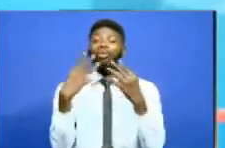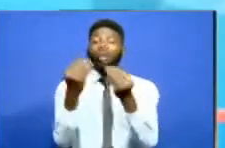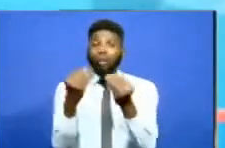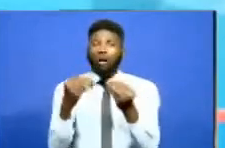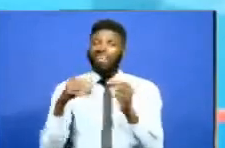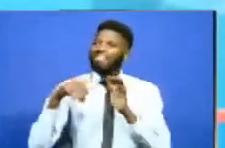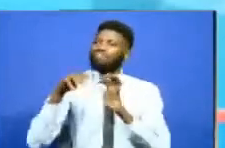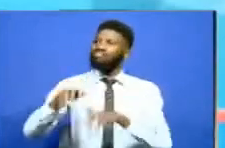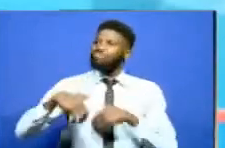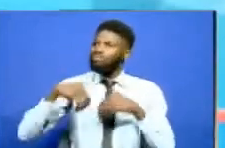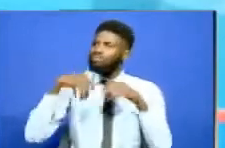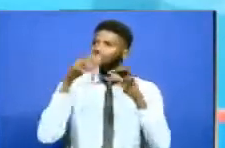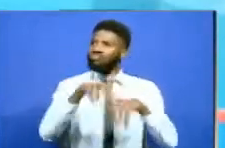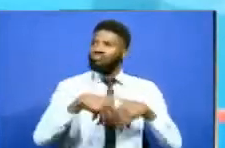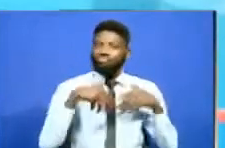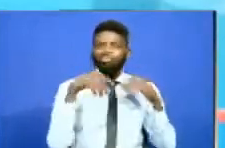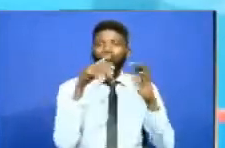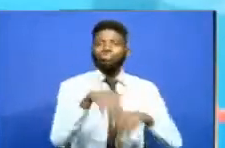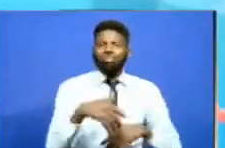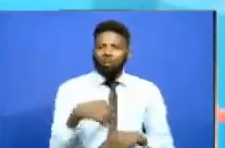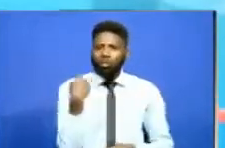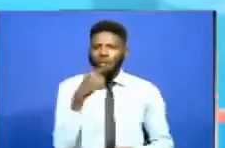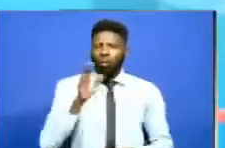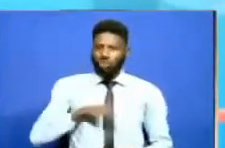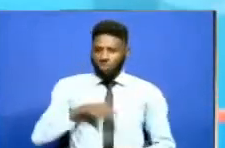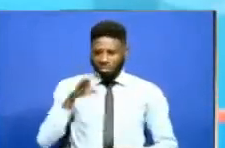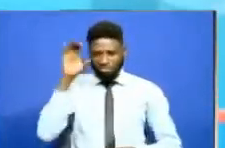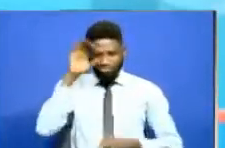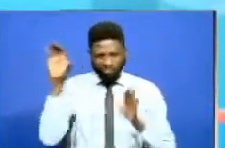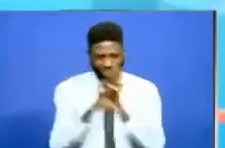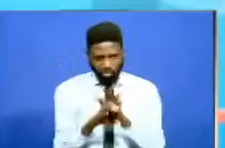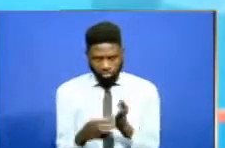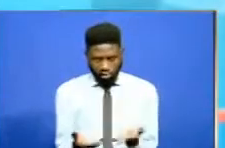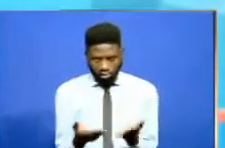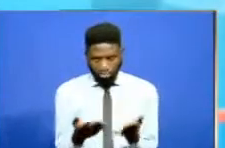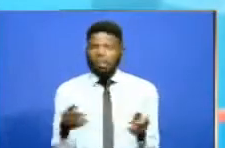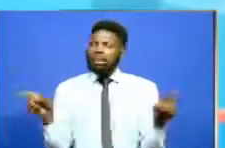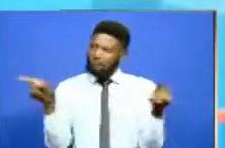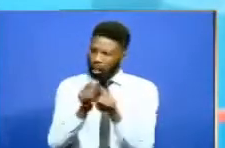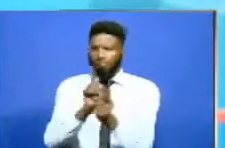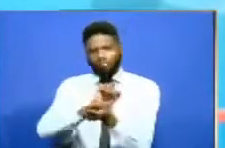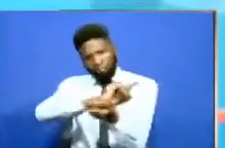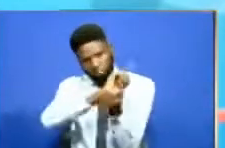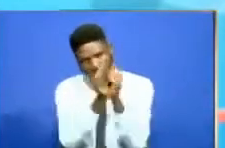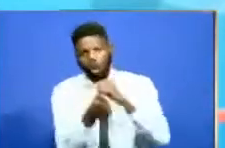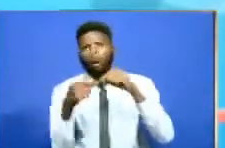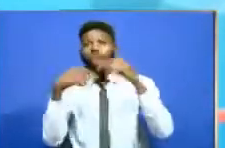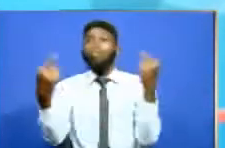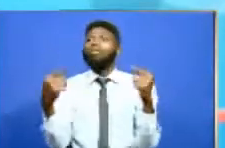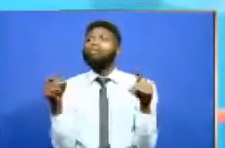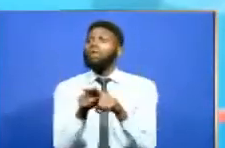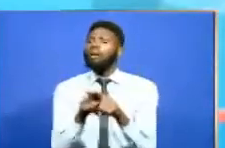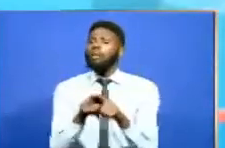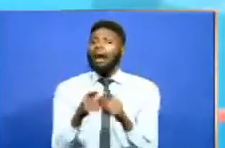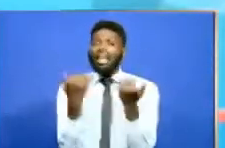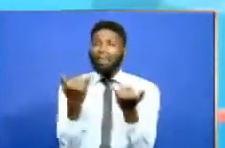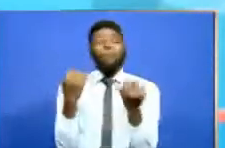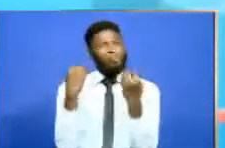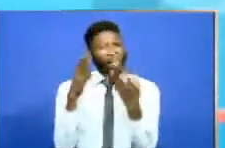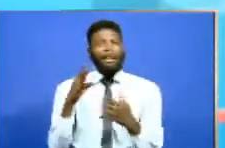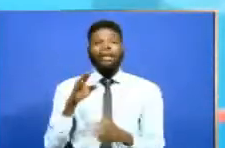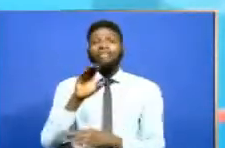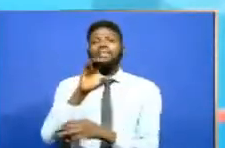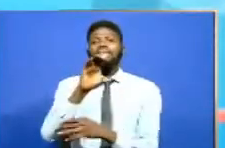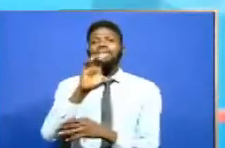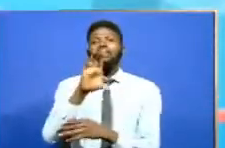people's shambas, it is the woman. Now, the reverse should take place. Right now, we have so many executive women around. We